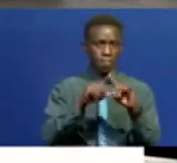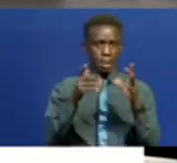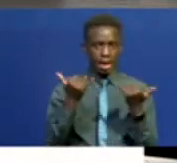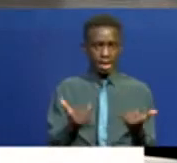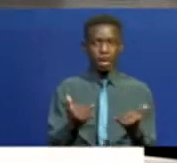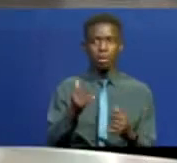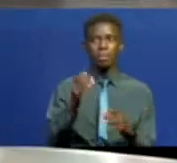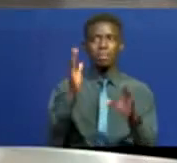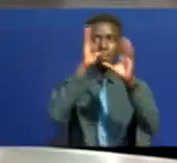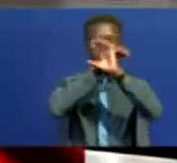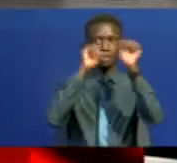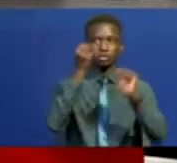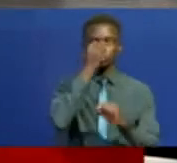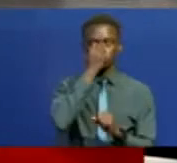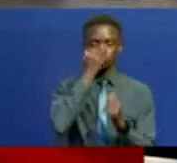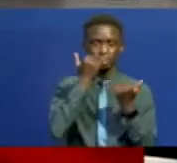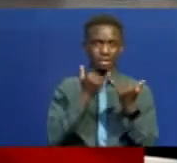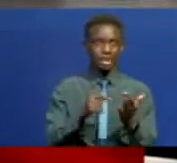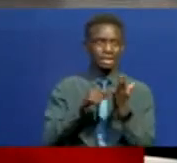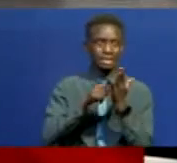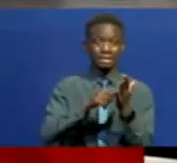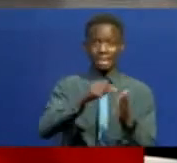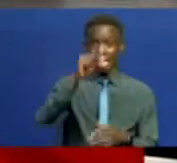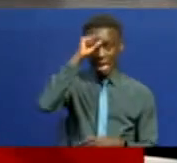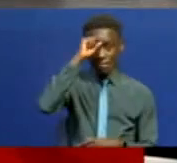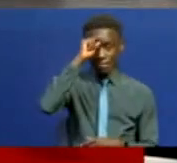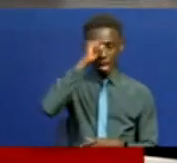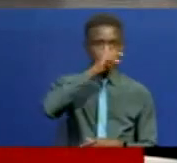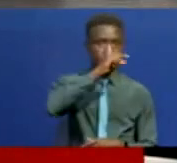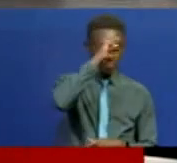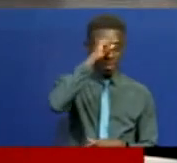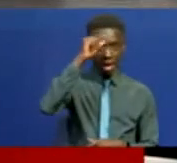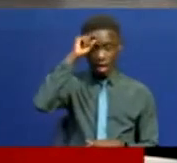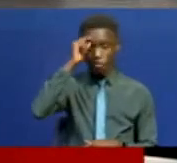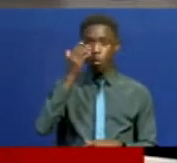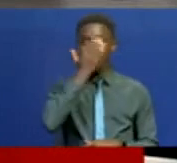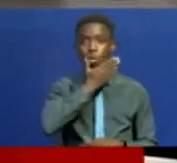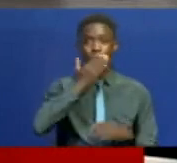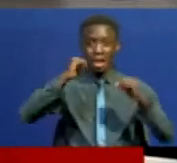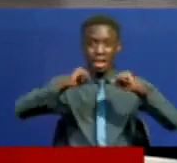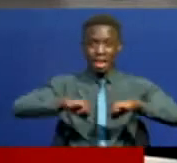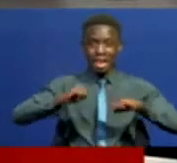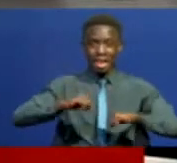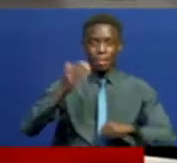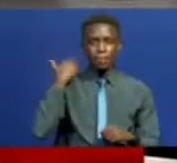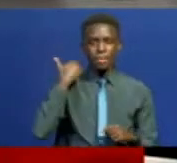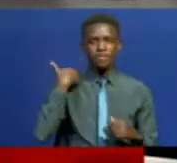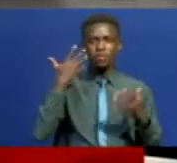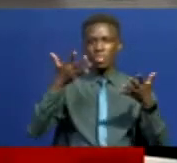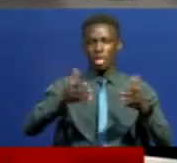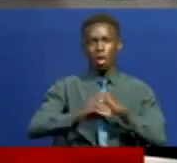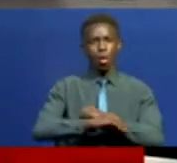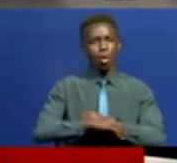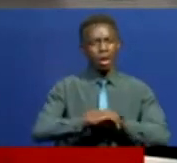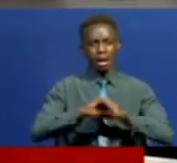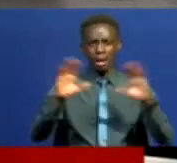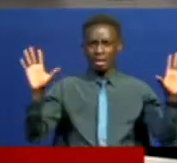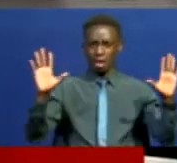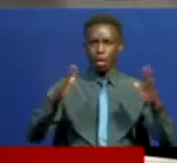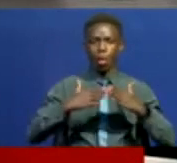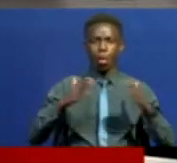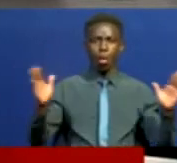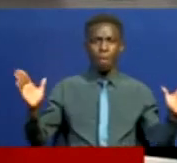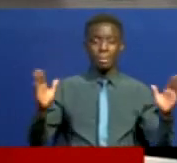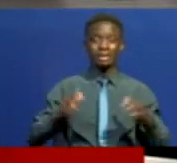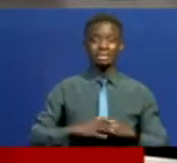President William Ruto now insists the government-to-government oil deal that was conducted in an open and transparent manner. The president